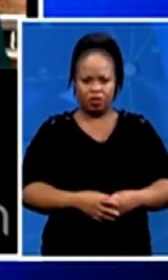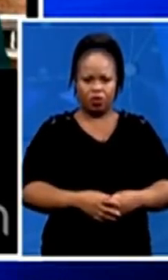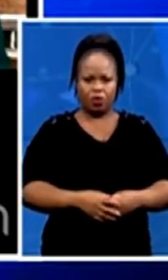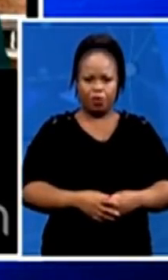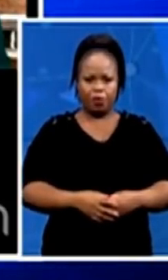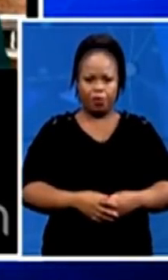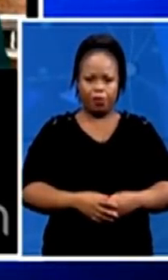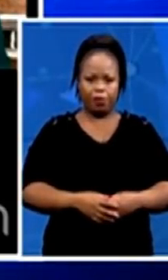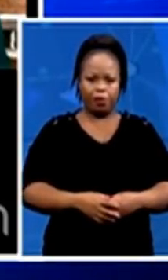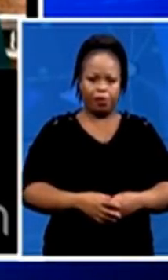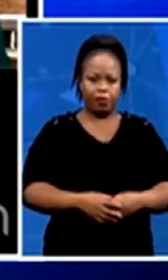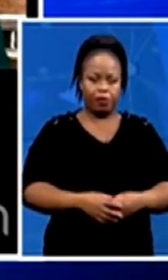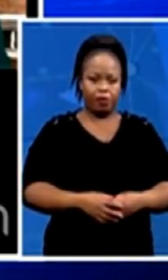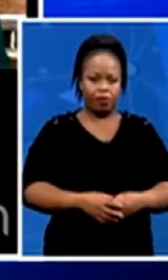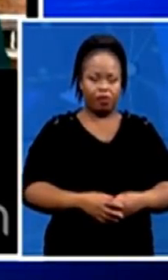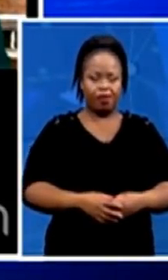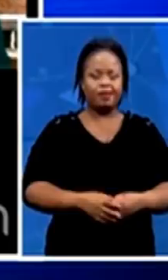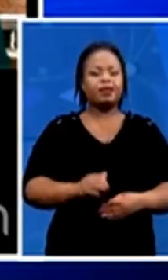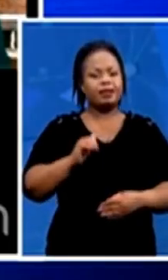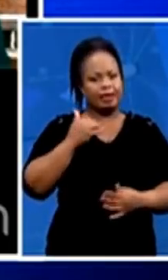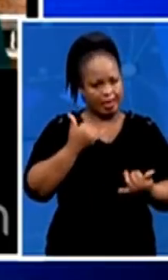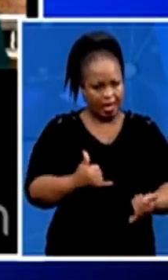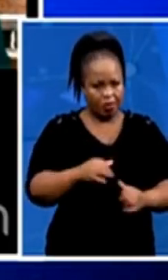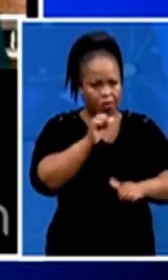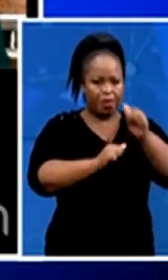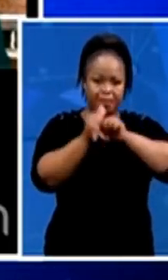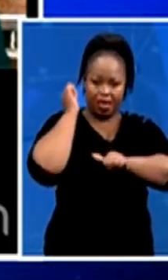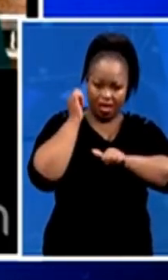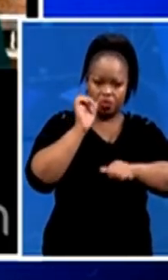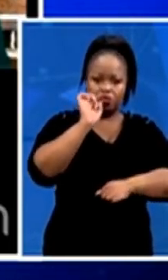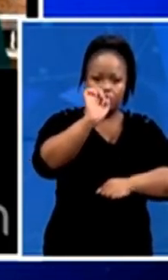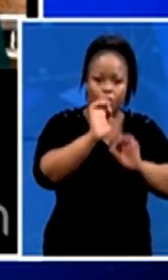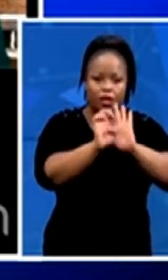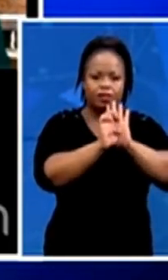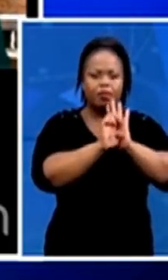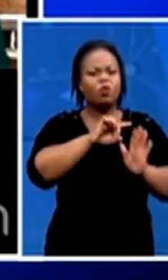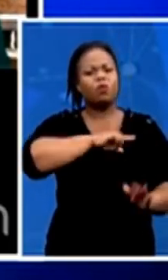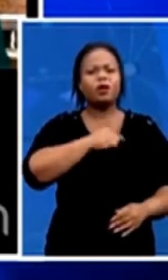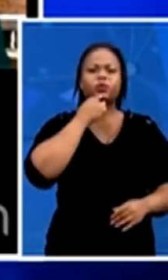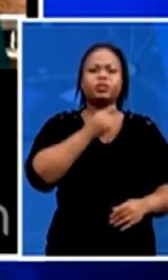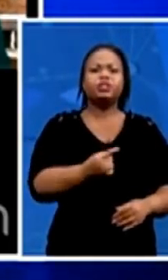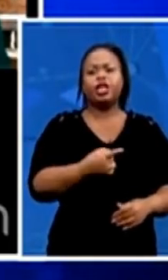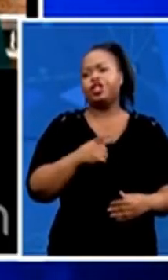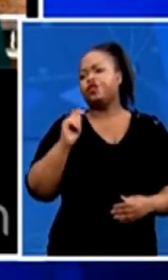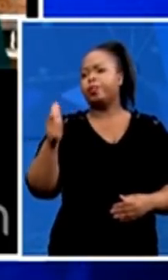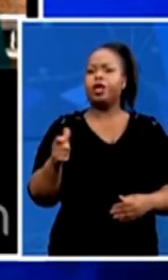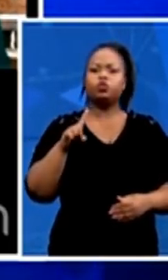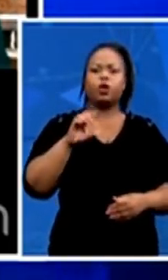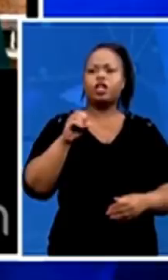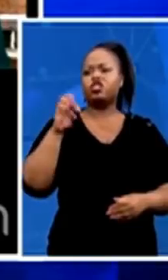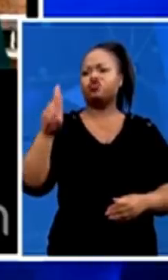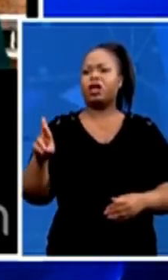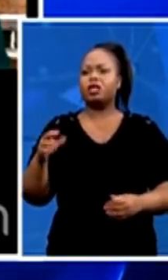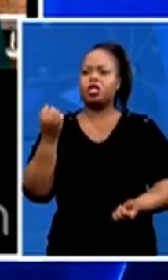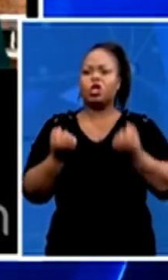going back to your example where you say that a person claims 100 rand and then a judgment would then give